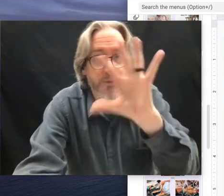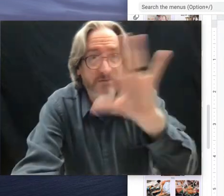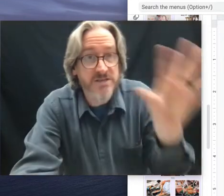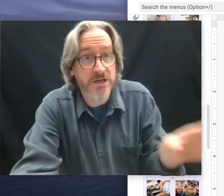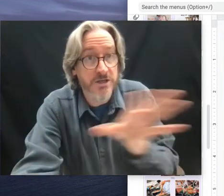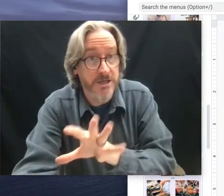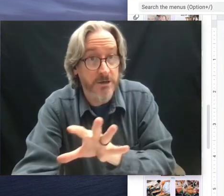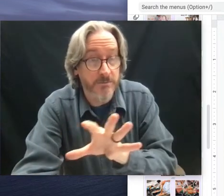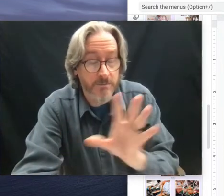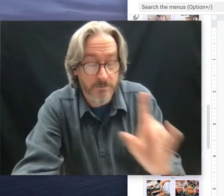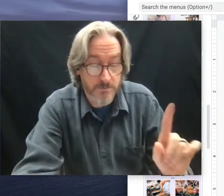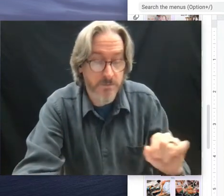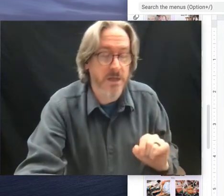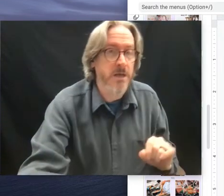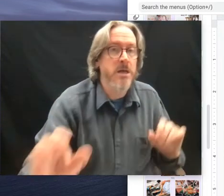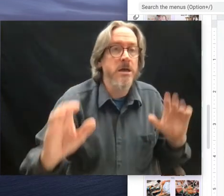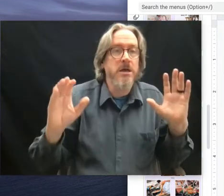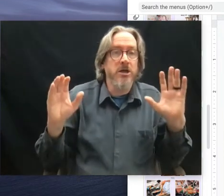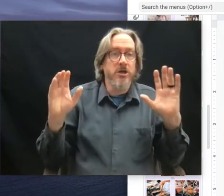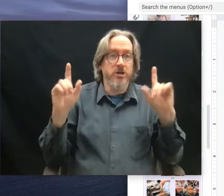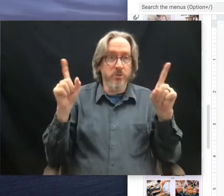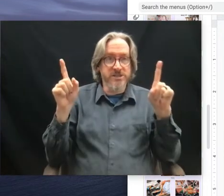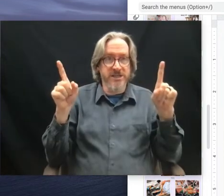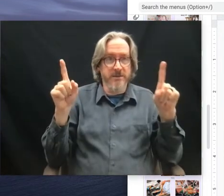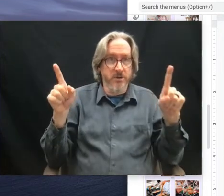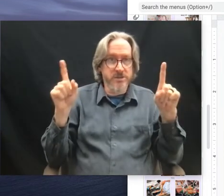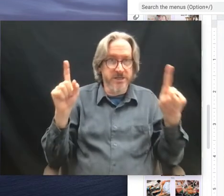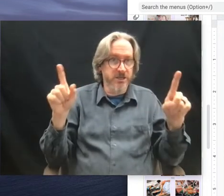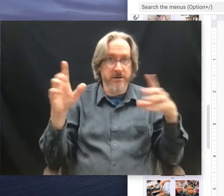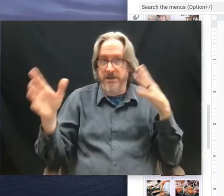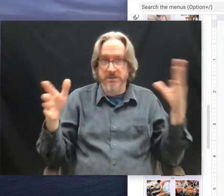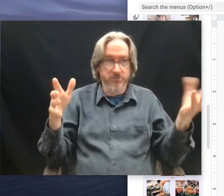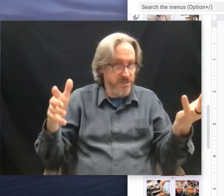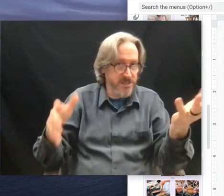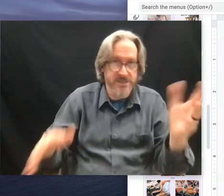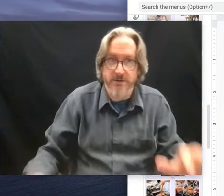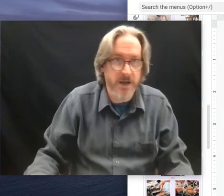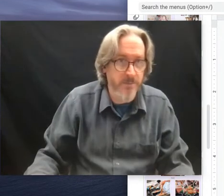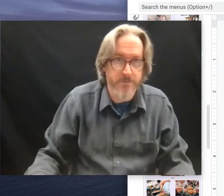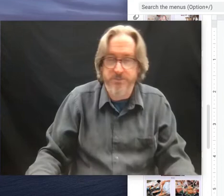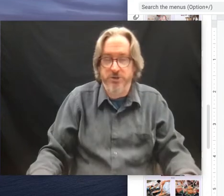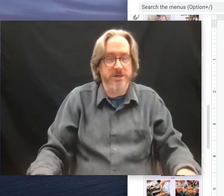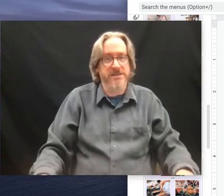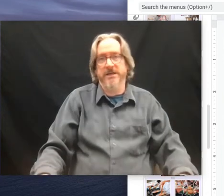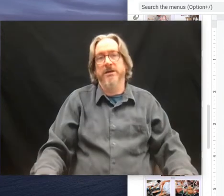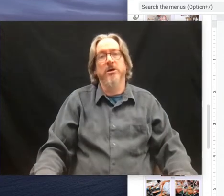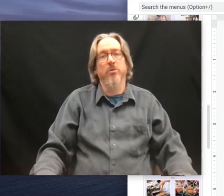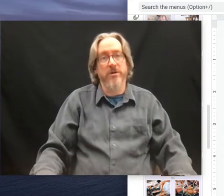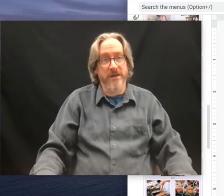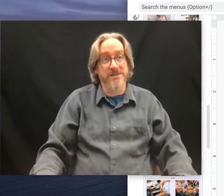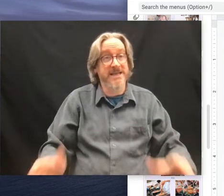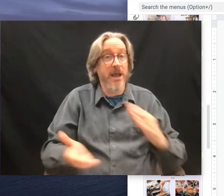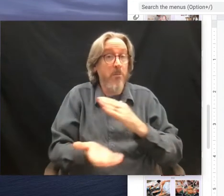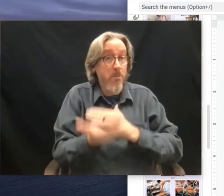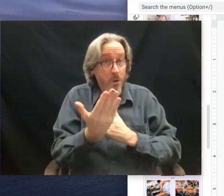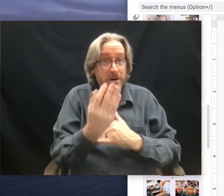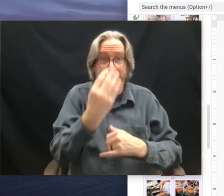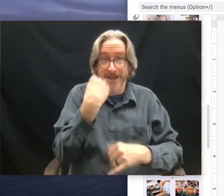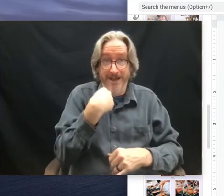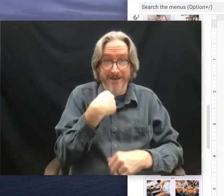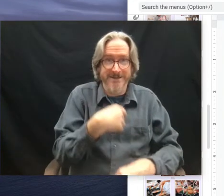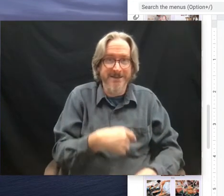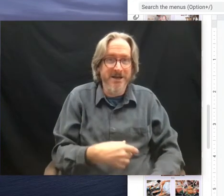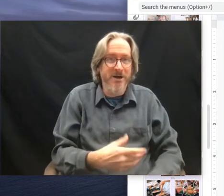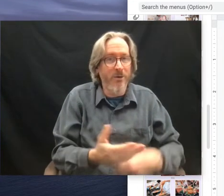Now, breakfast, lunch, and dinner. You will see in most dictionaries, what's the sign, I'm sure does it, where they will say